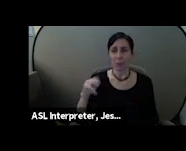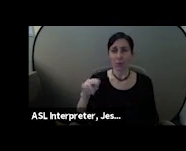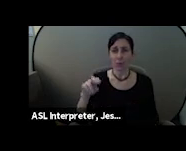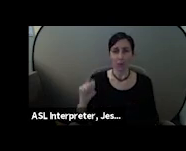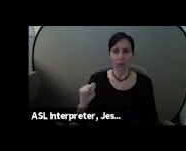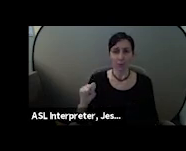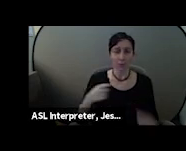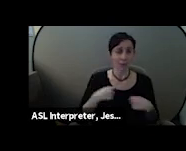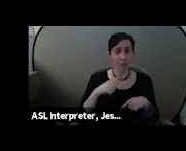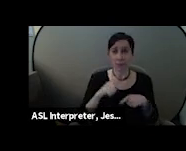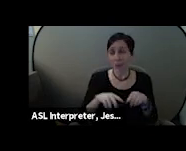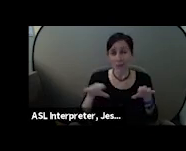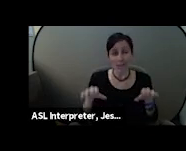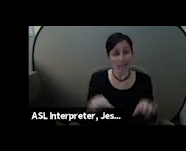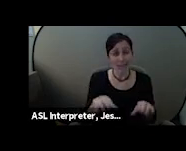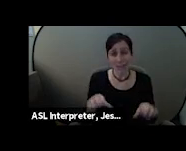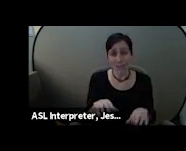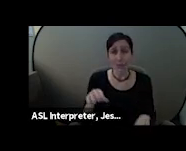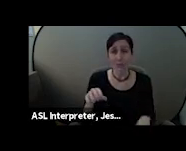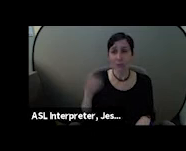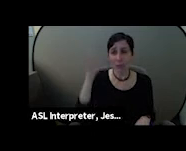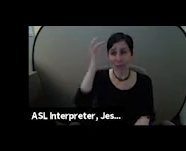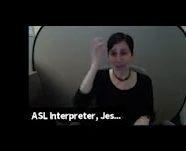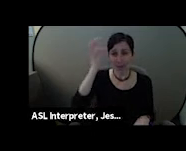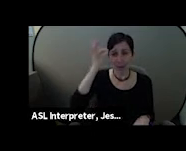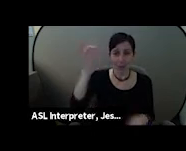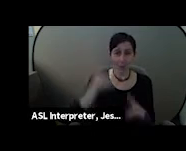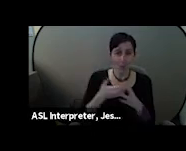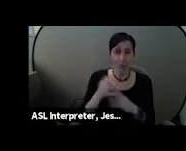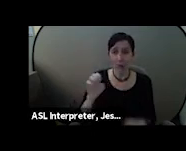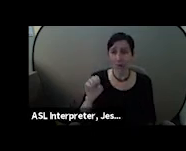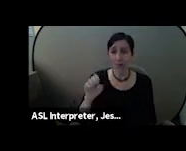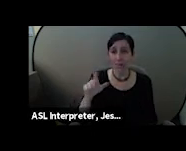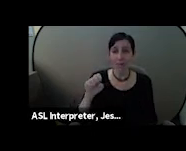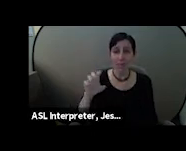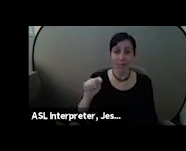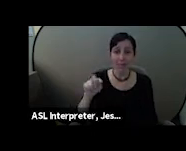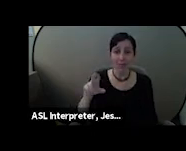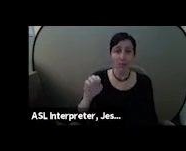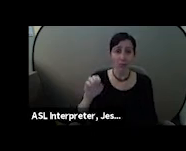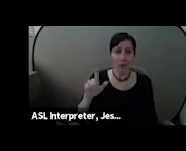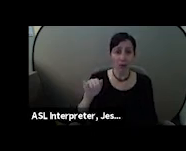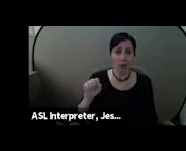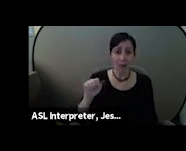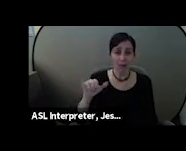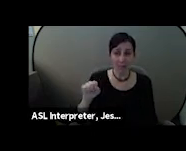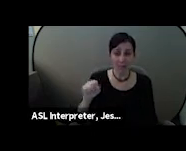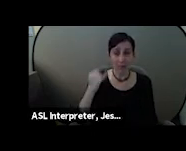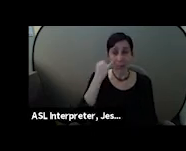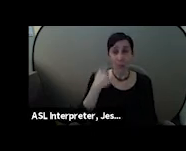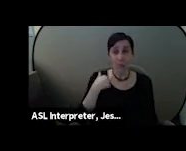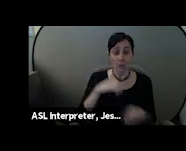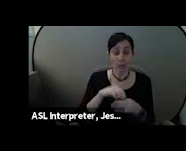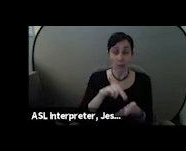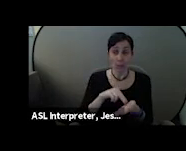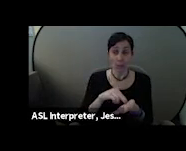I've not been able to complete electrolysis. So if I were in a care facility, I would have to